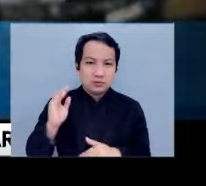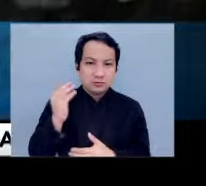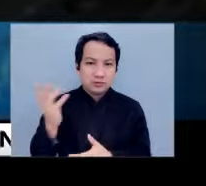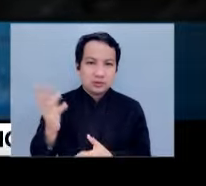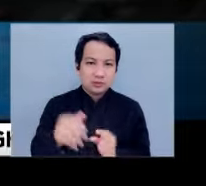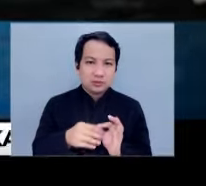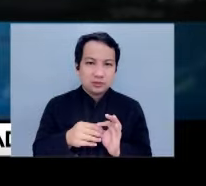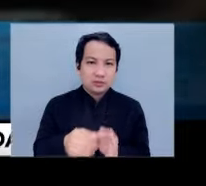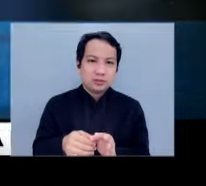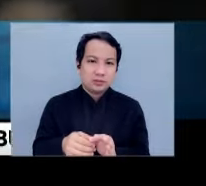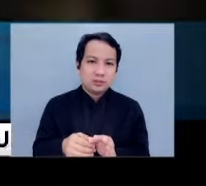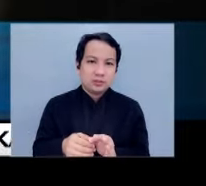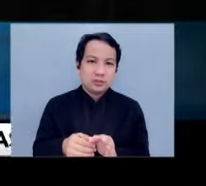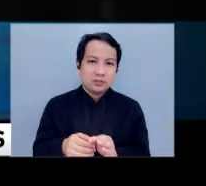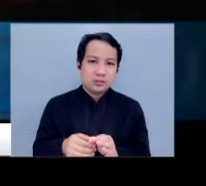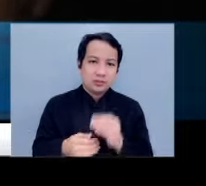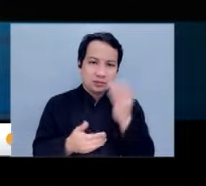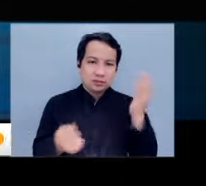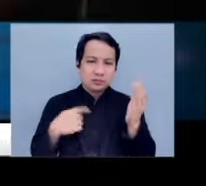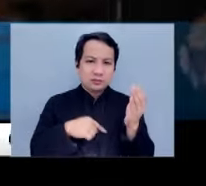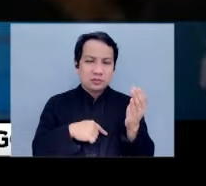pwede pumunta individually. And